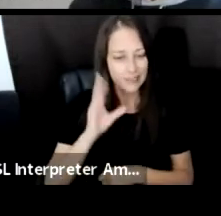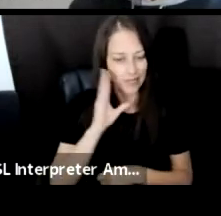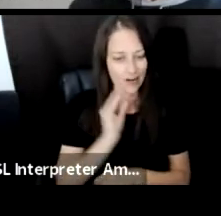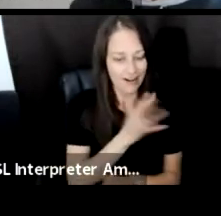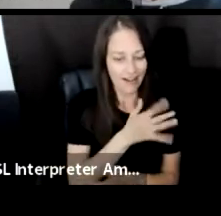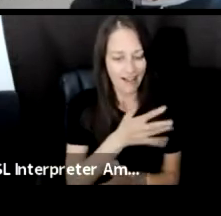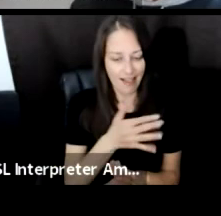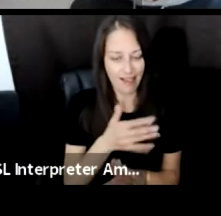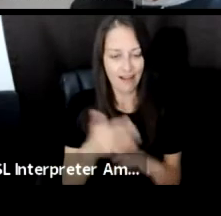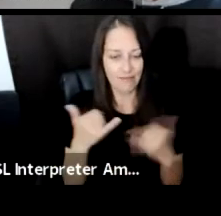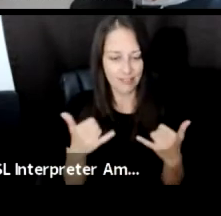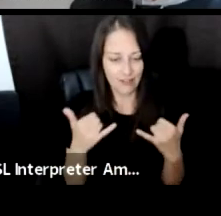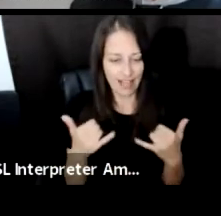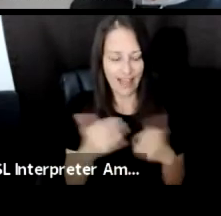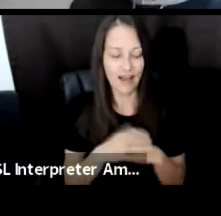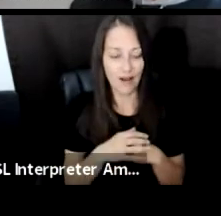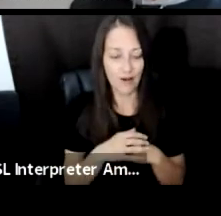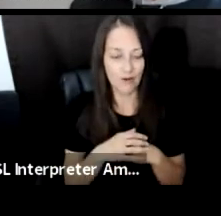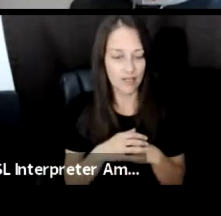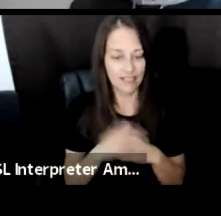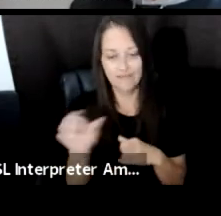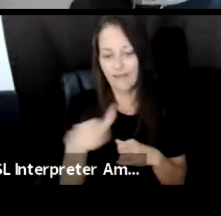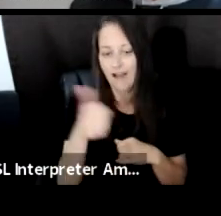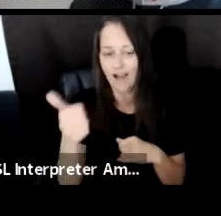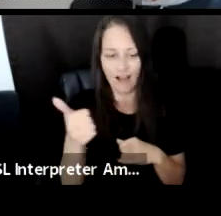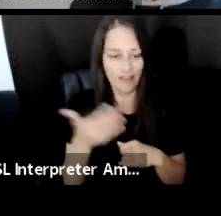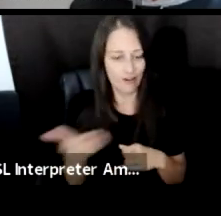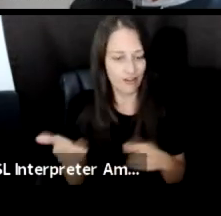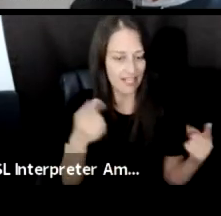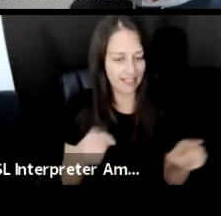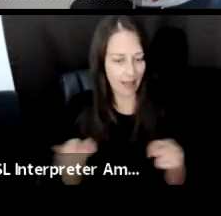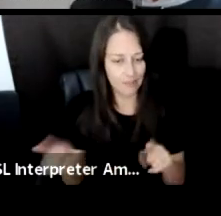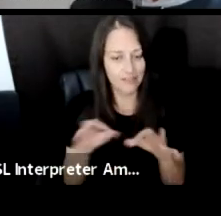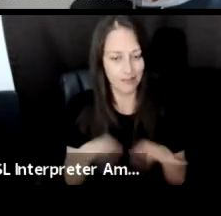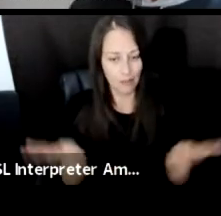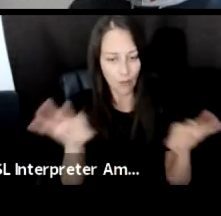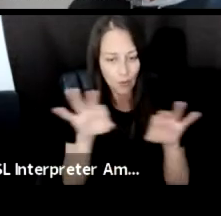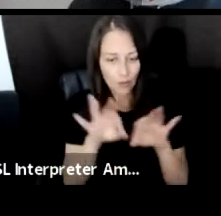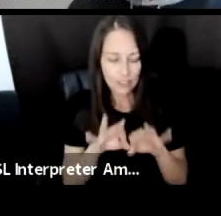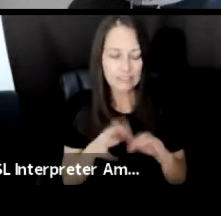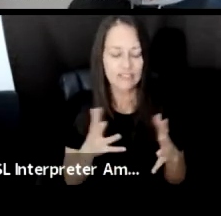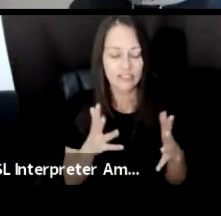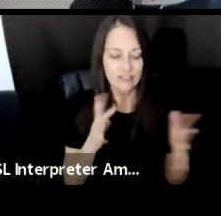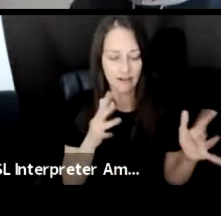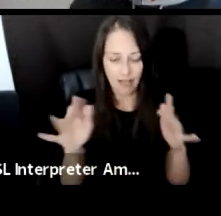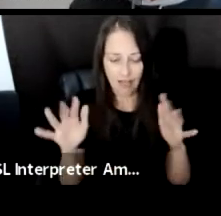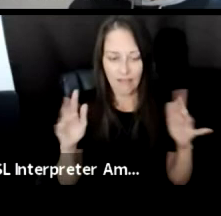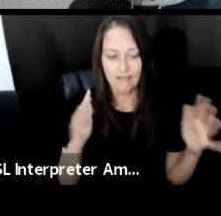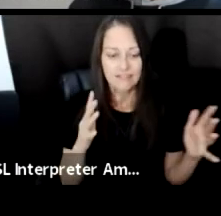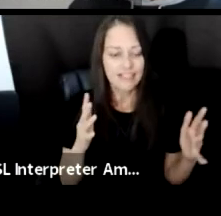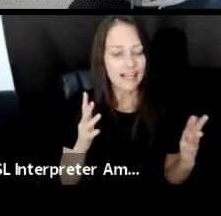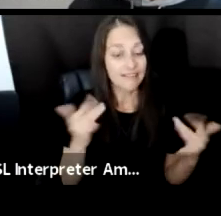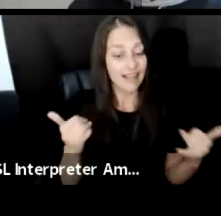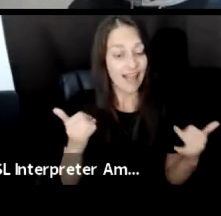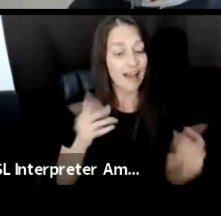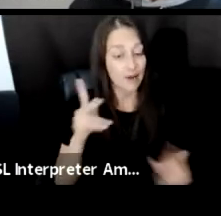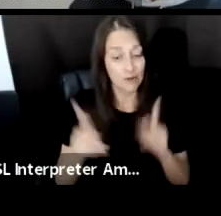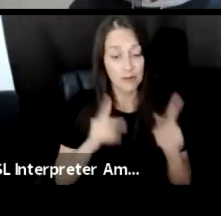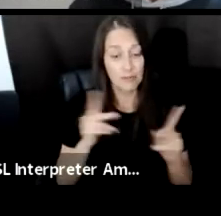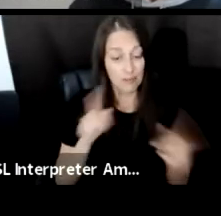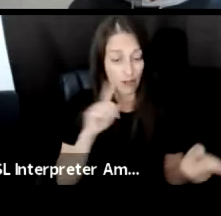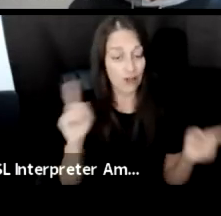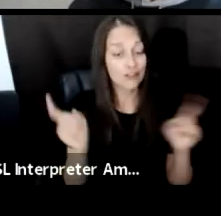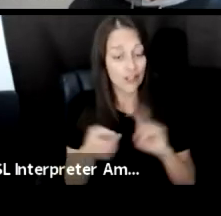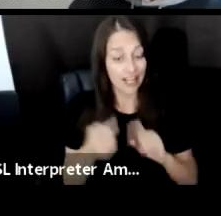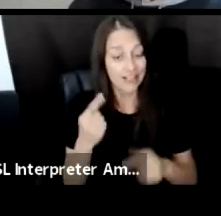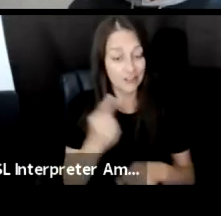and everything else major that's been going on in the meantime. And people are changed by that,